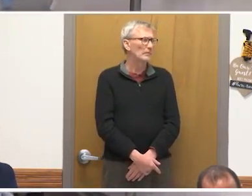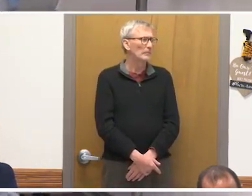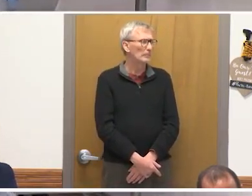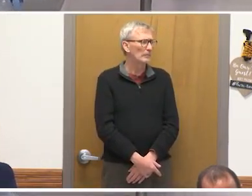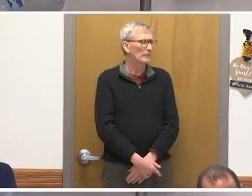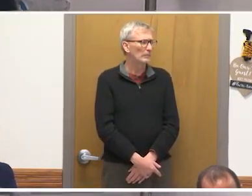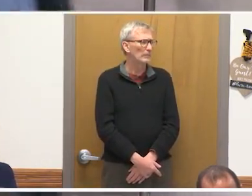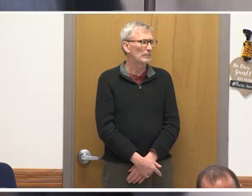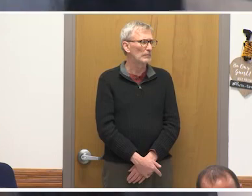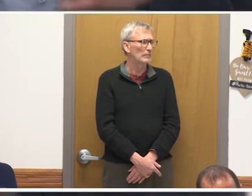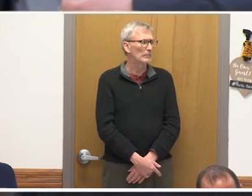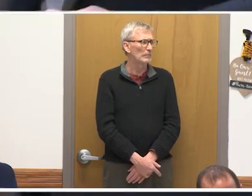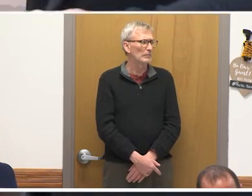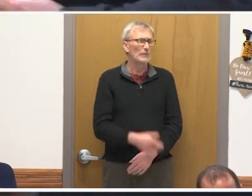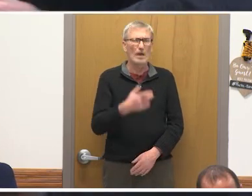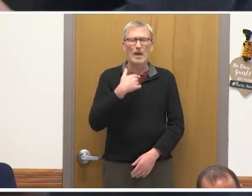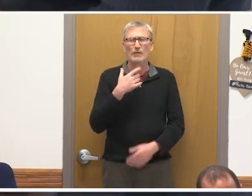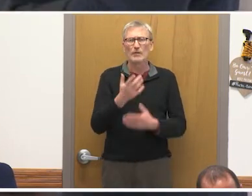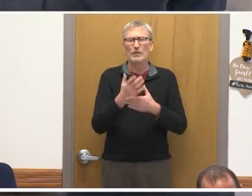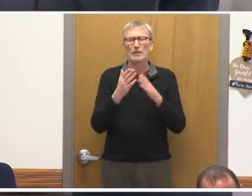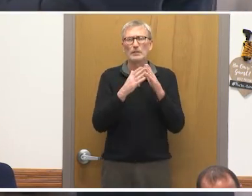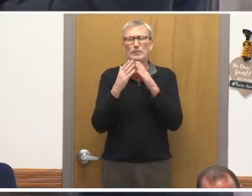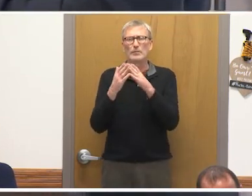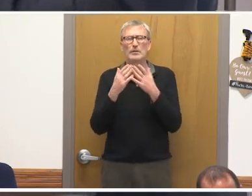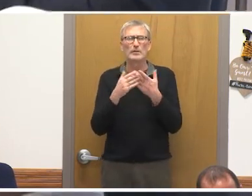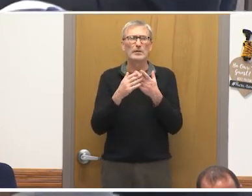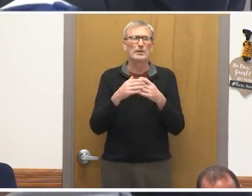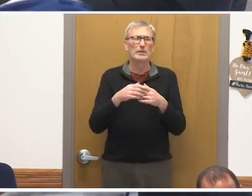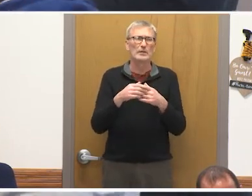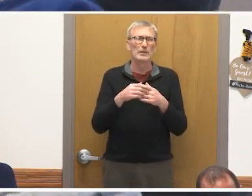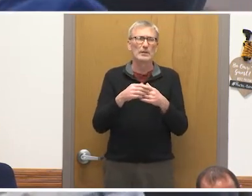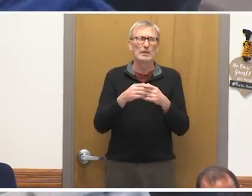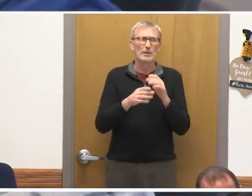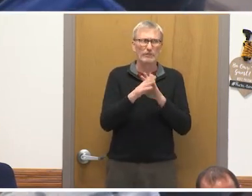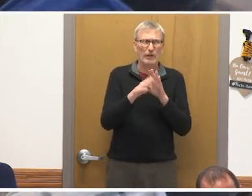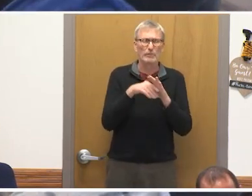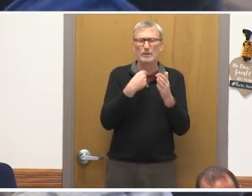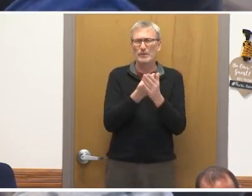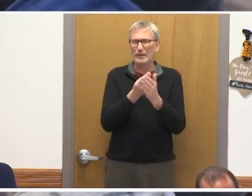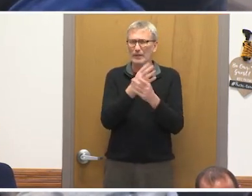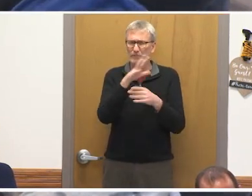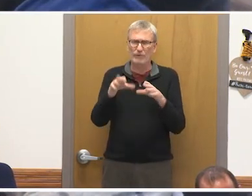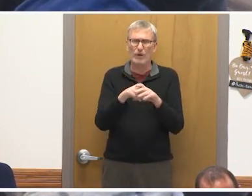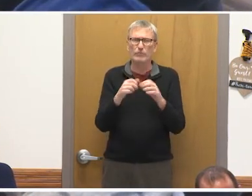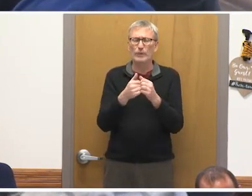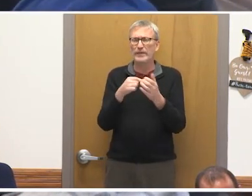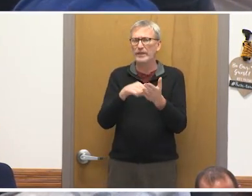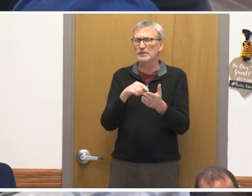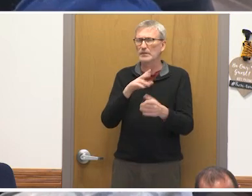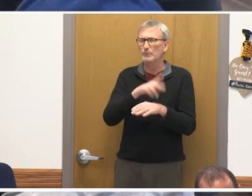My question, are there any community development block grant funds involved in this project?